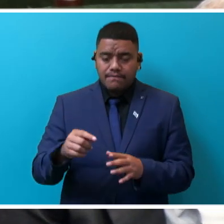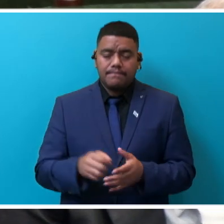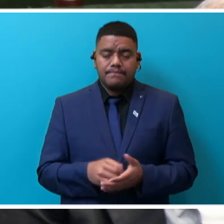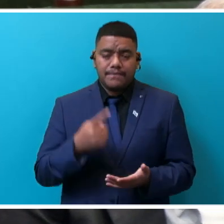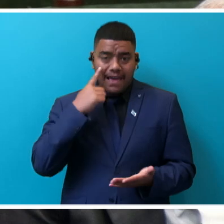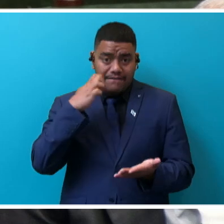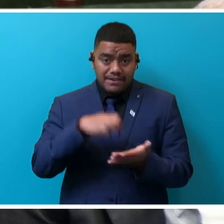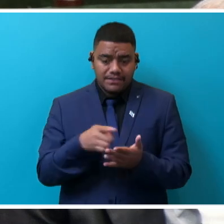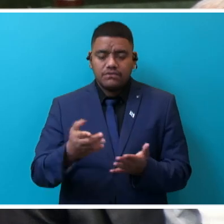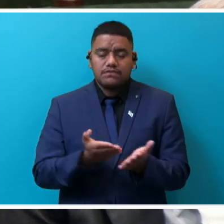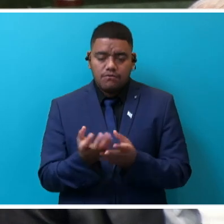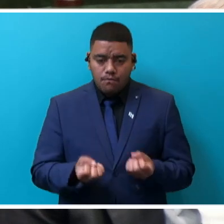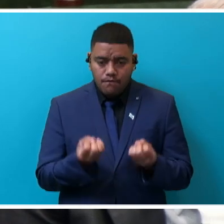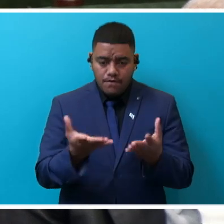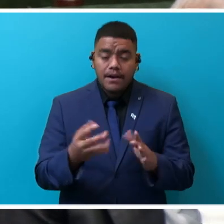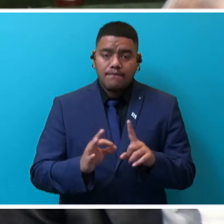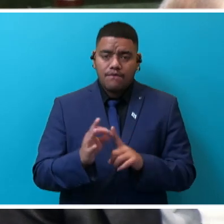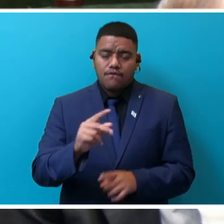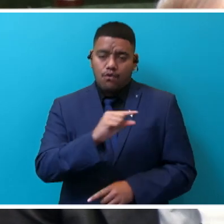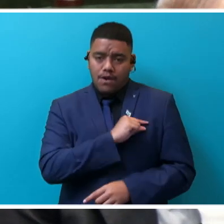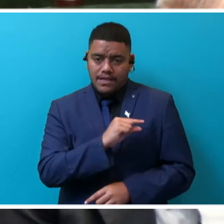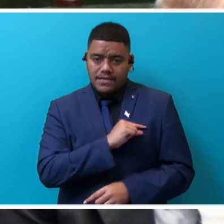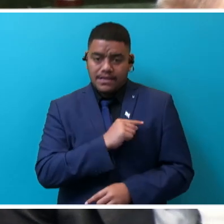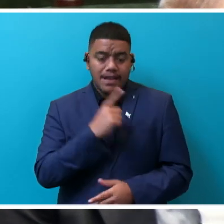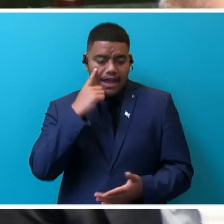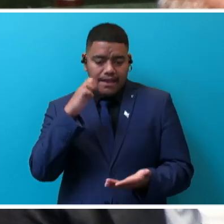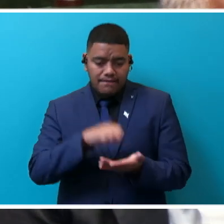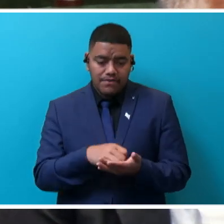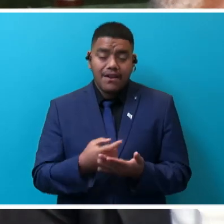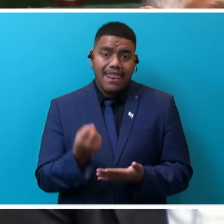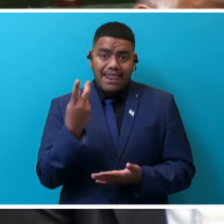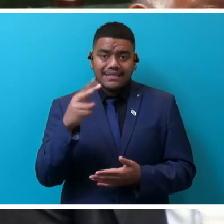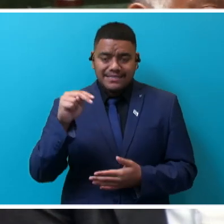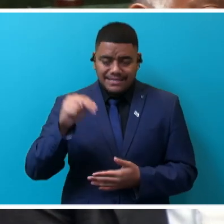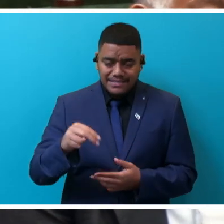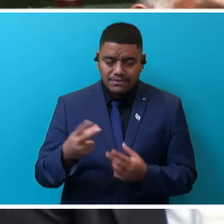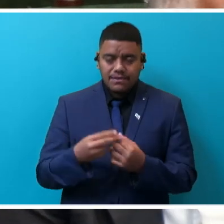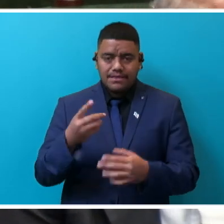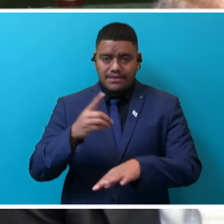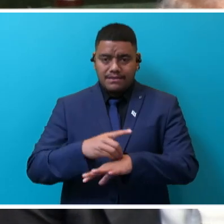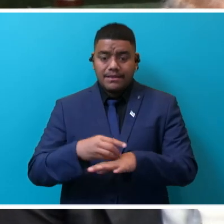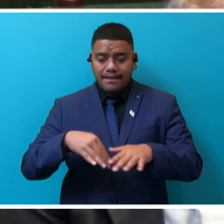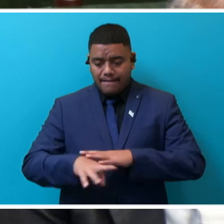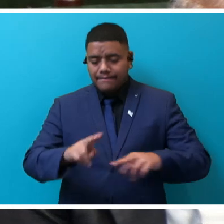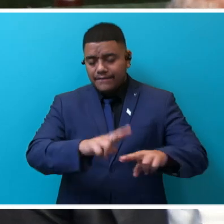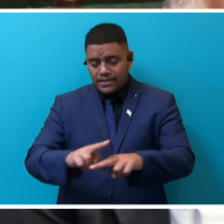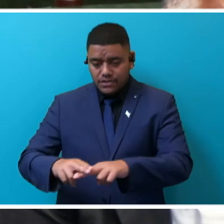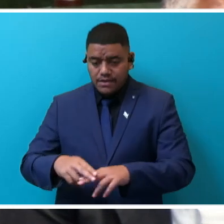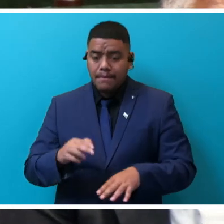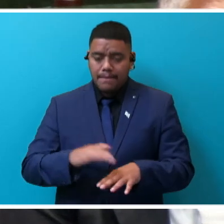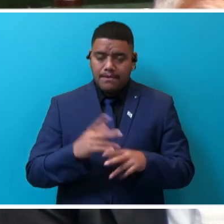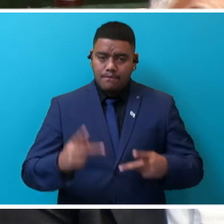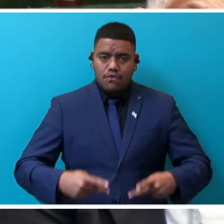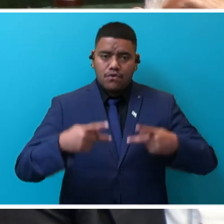programs, and services, and improve the quality of evidence on the lives and needs of persons with disabilities in Fiji, enabling progress to